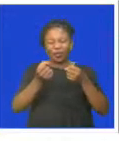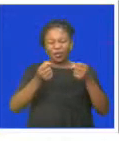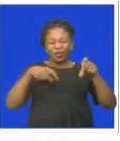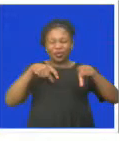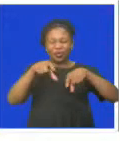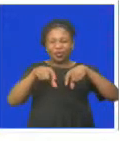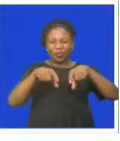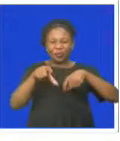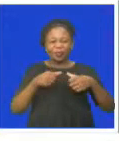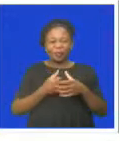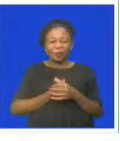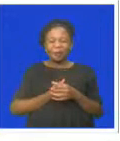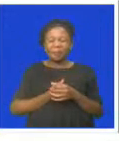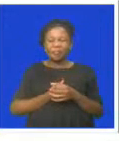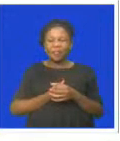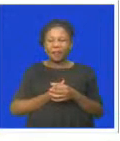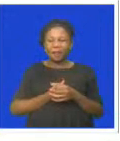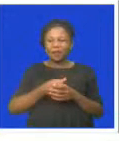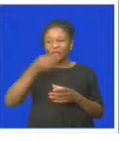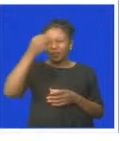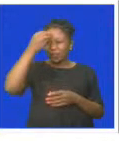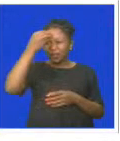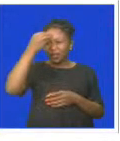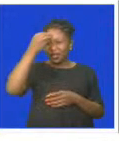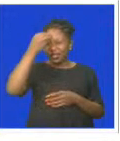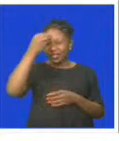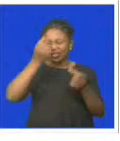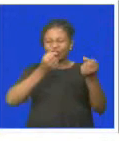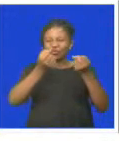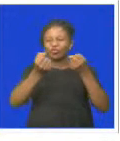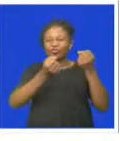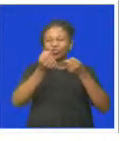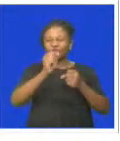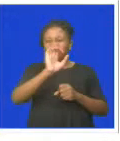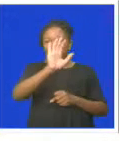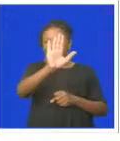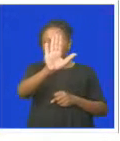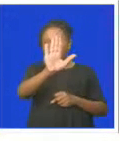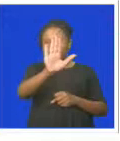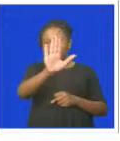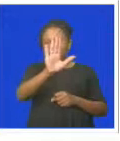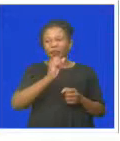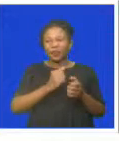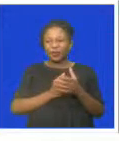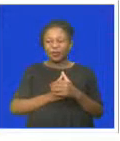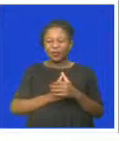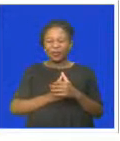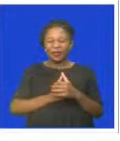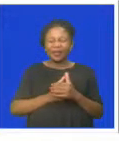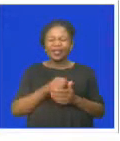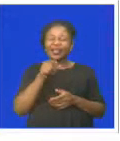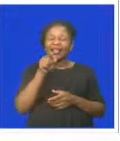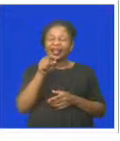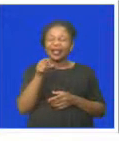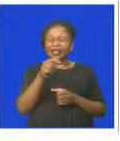a traffic officer? What is the role of a traffic officer? A traffic